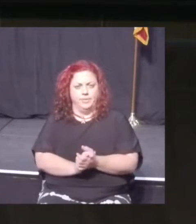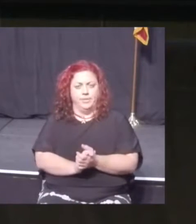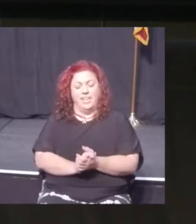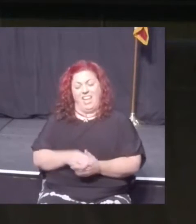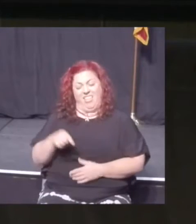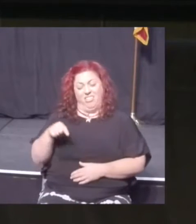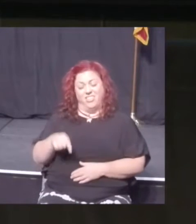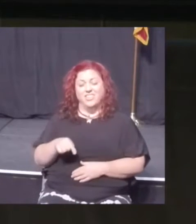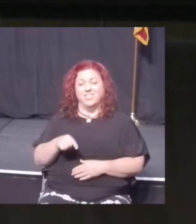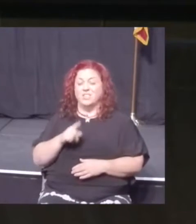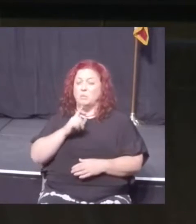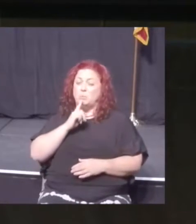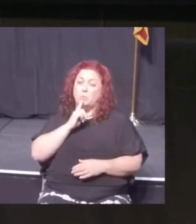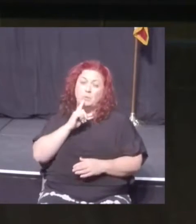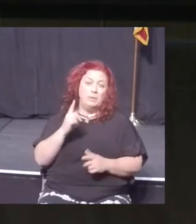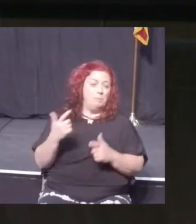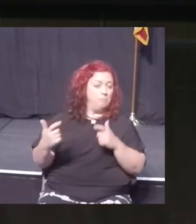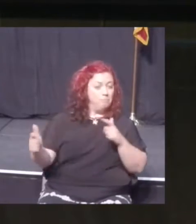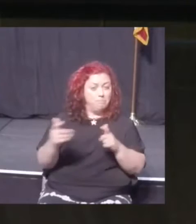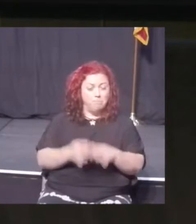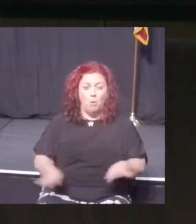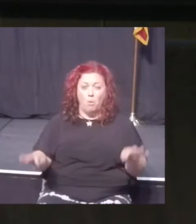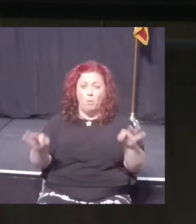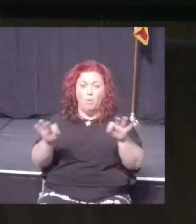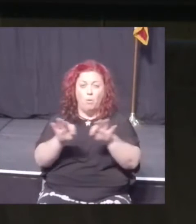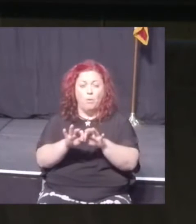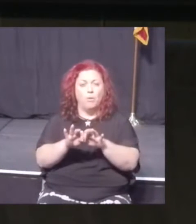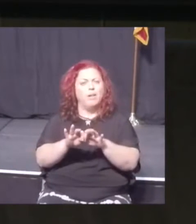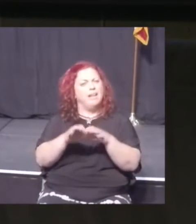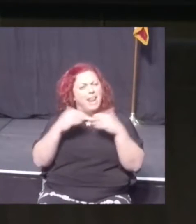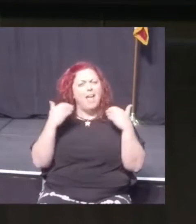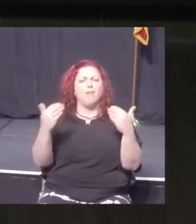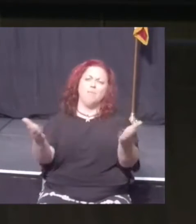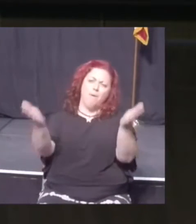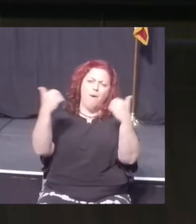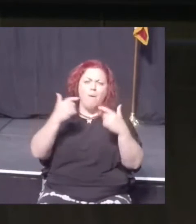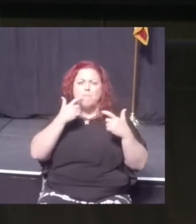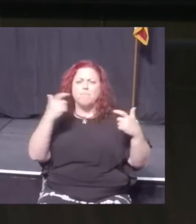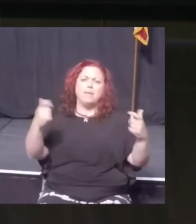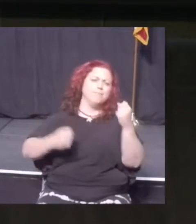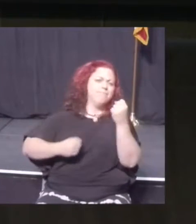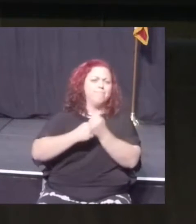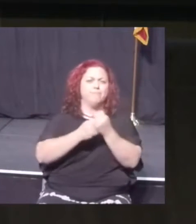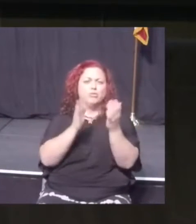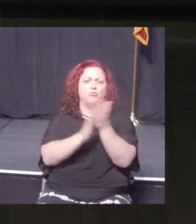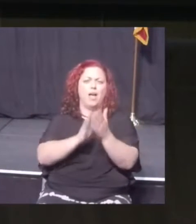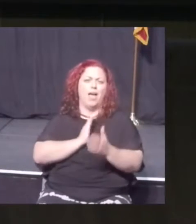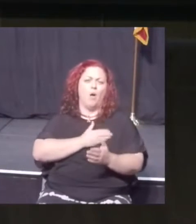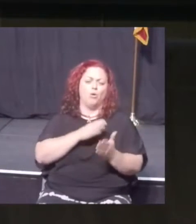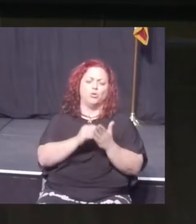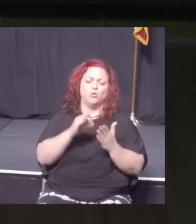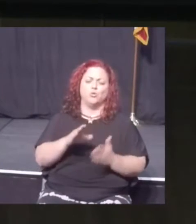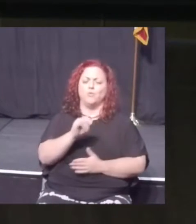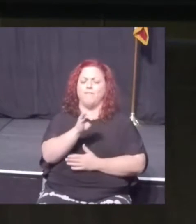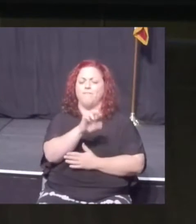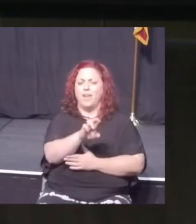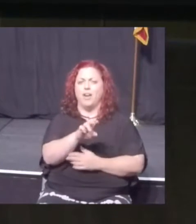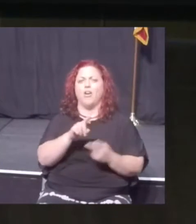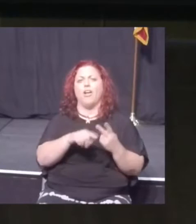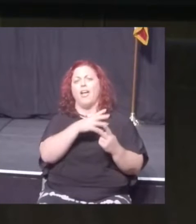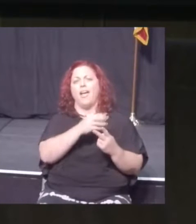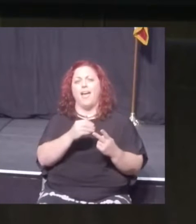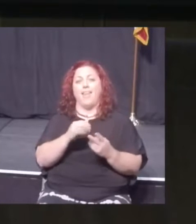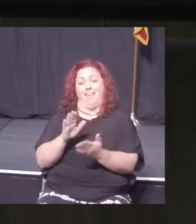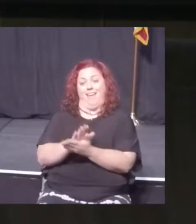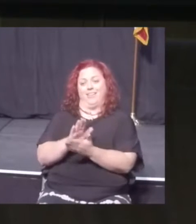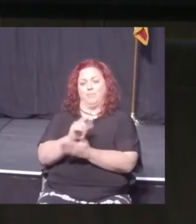this is a huge deal. Let's give a big, big shout out to our student affairs and academic affairs teams